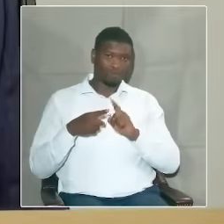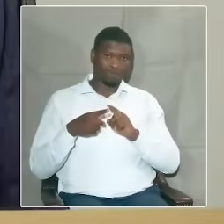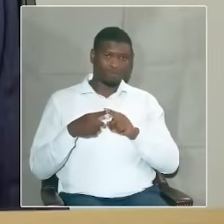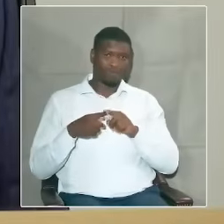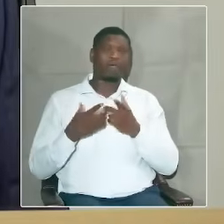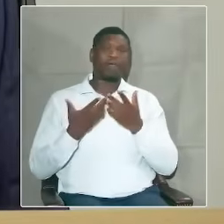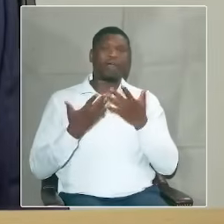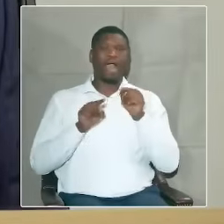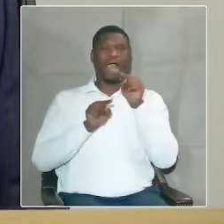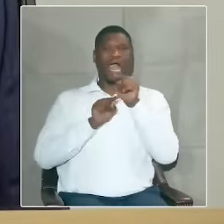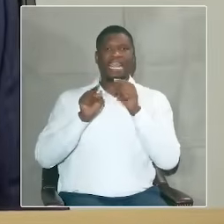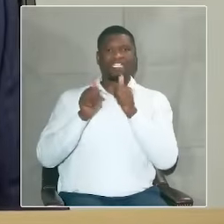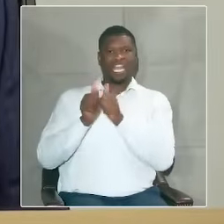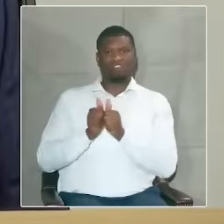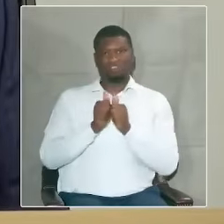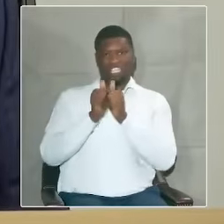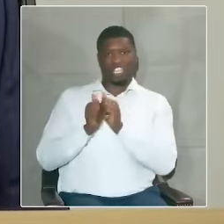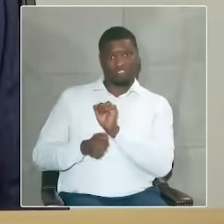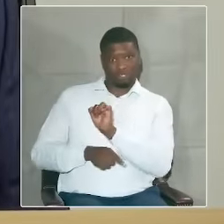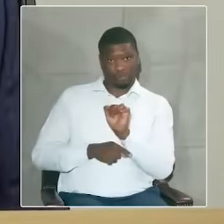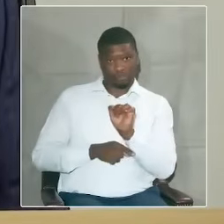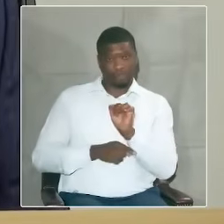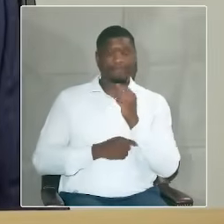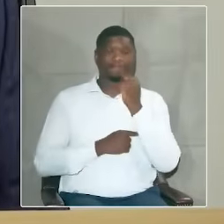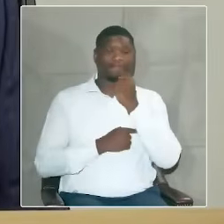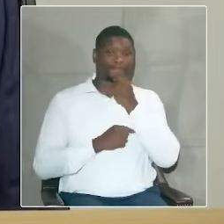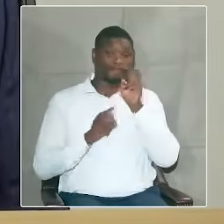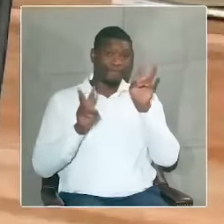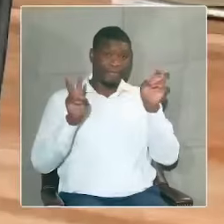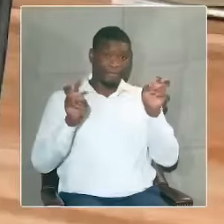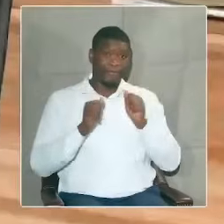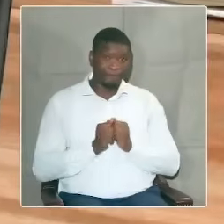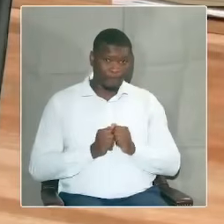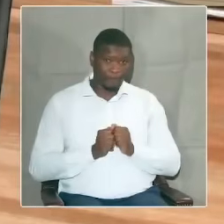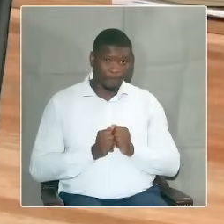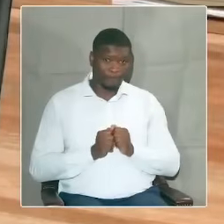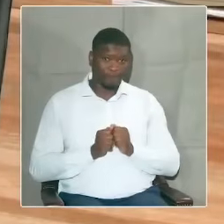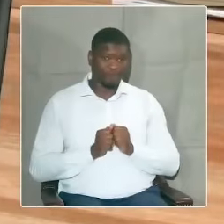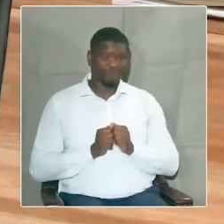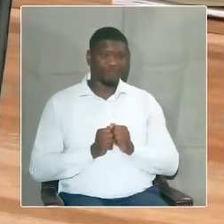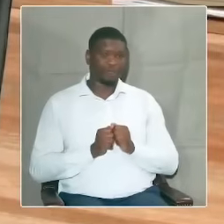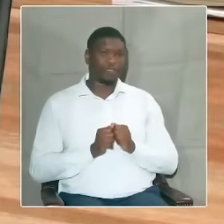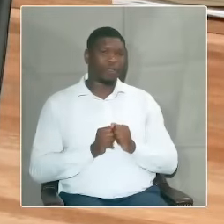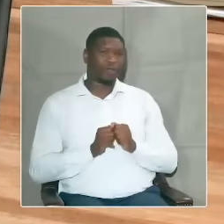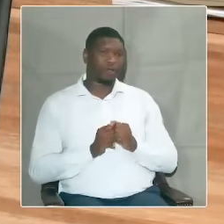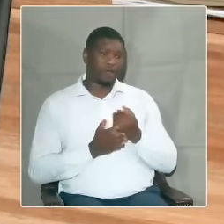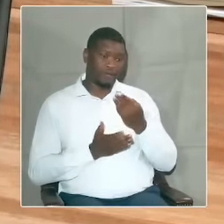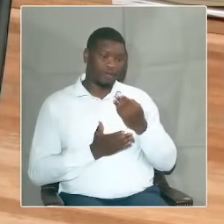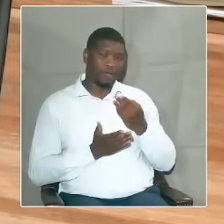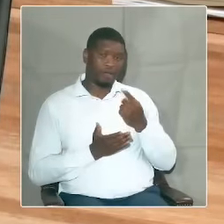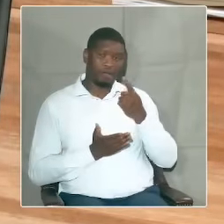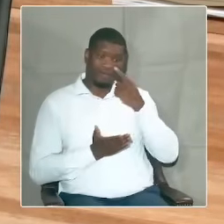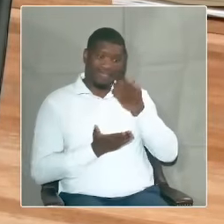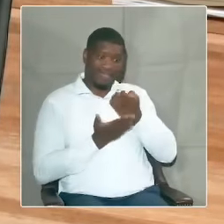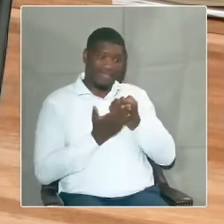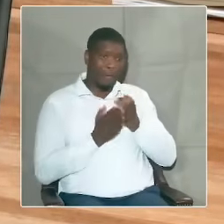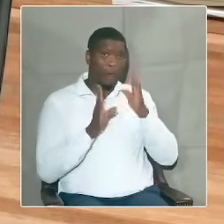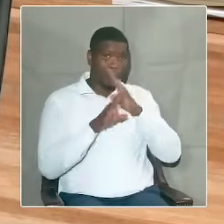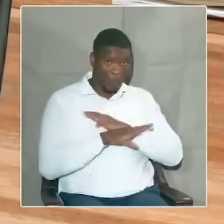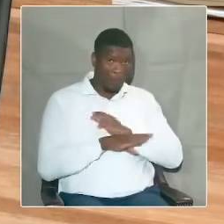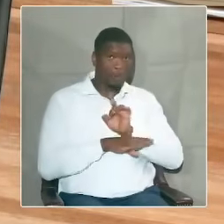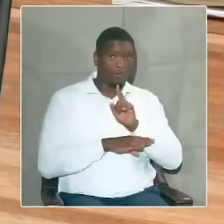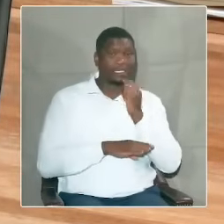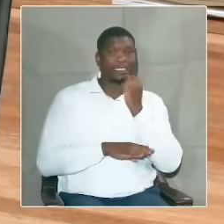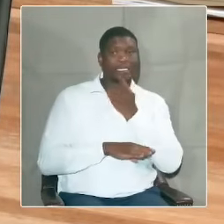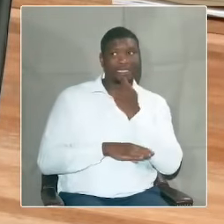associations. And at that stage, it says there are unsubstantiated allegations that Lieutenant General Sibia